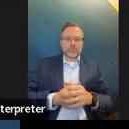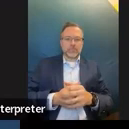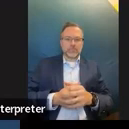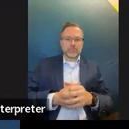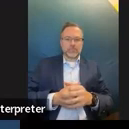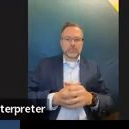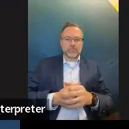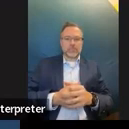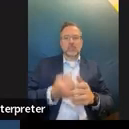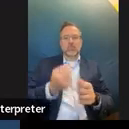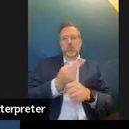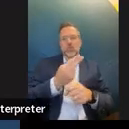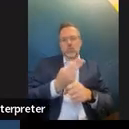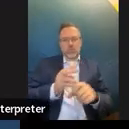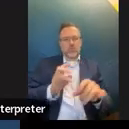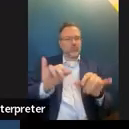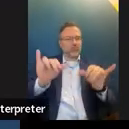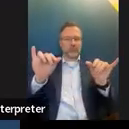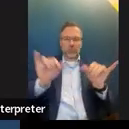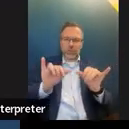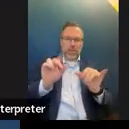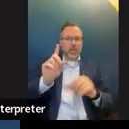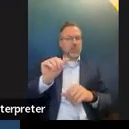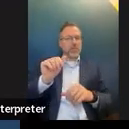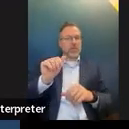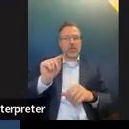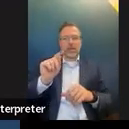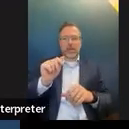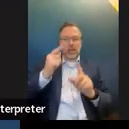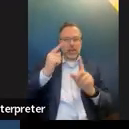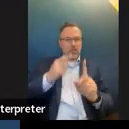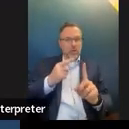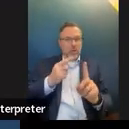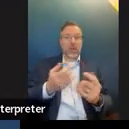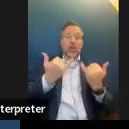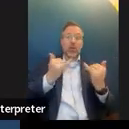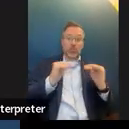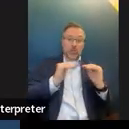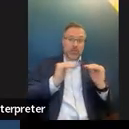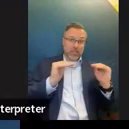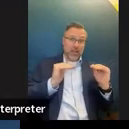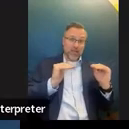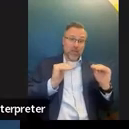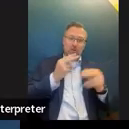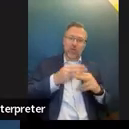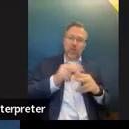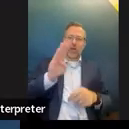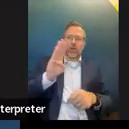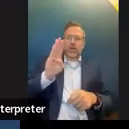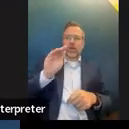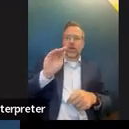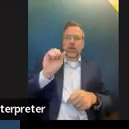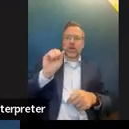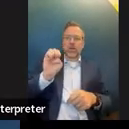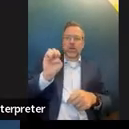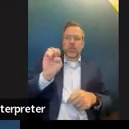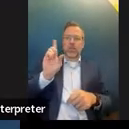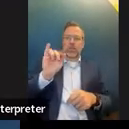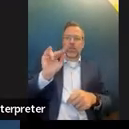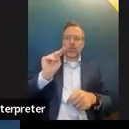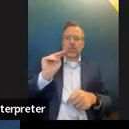use that same data point, right? The present level is your baseline data. You're using that same data point to measure your